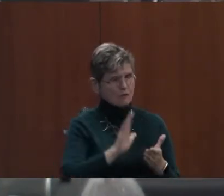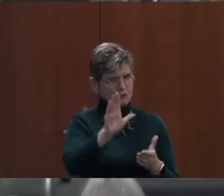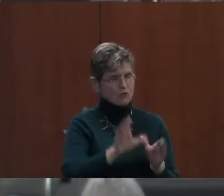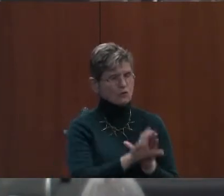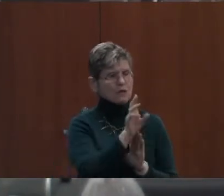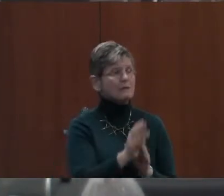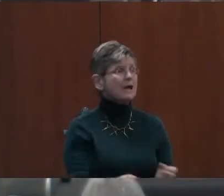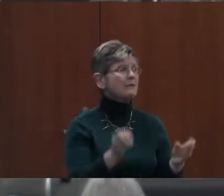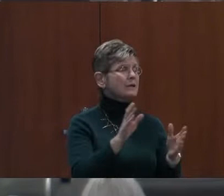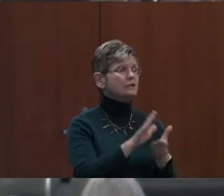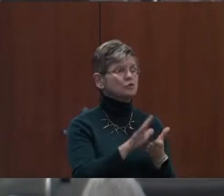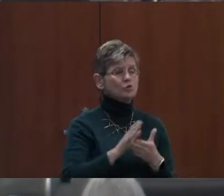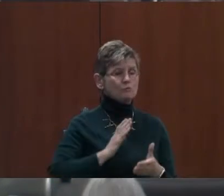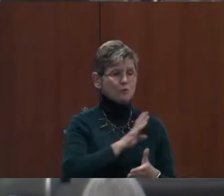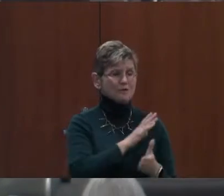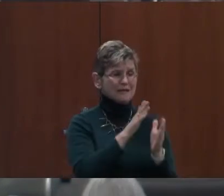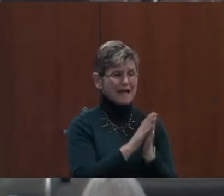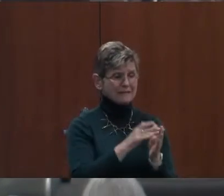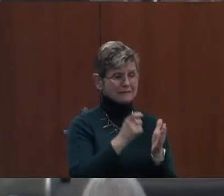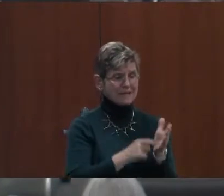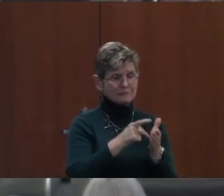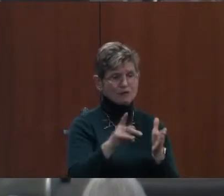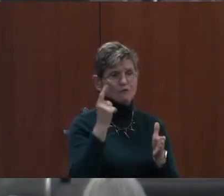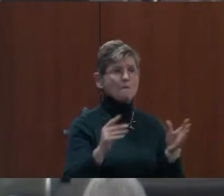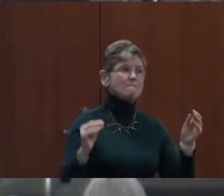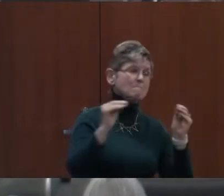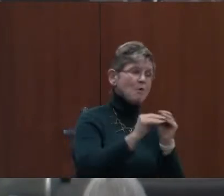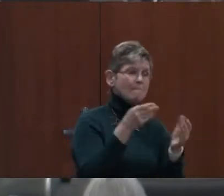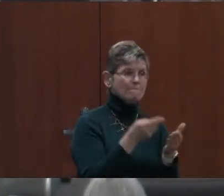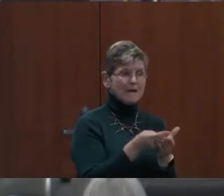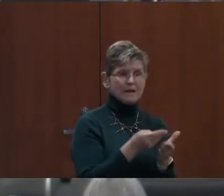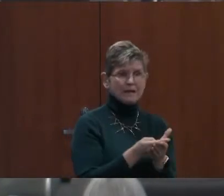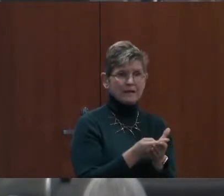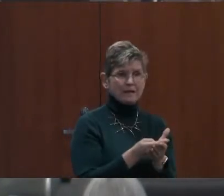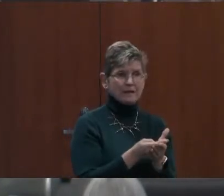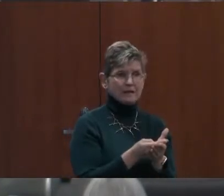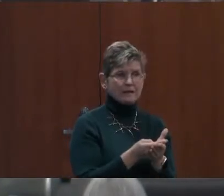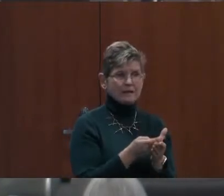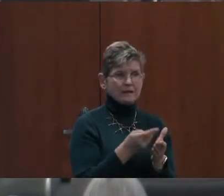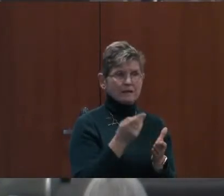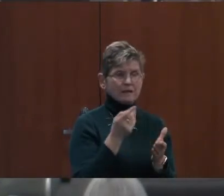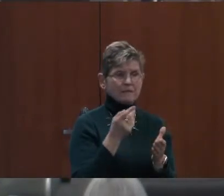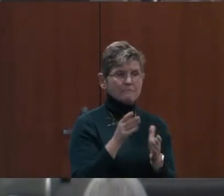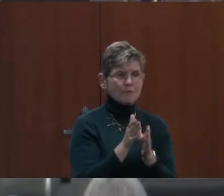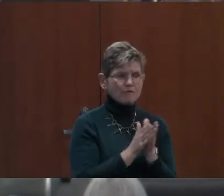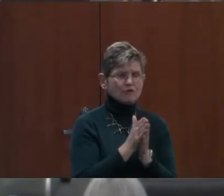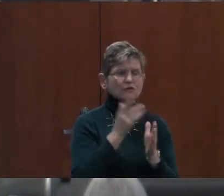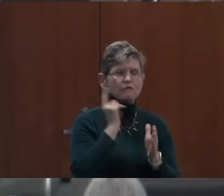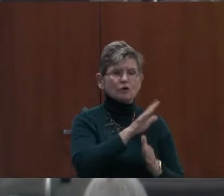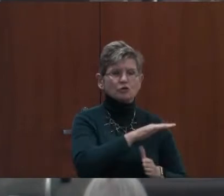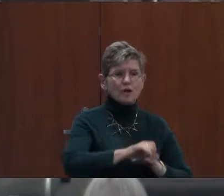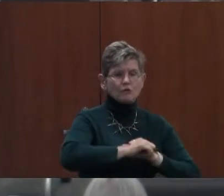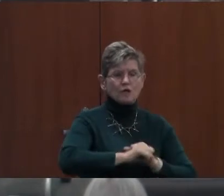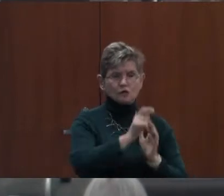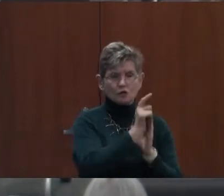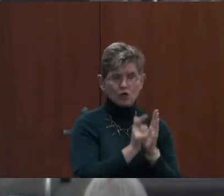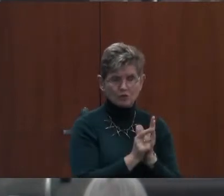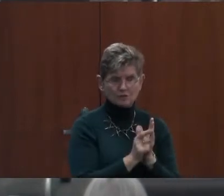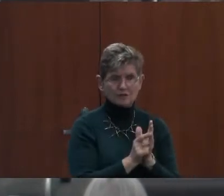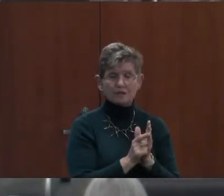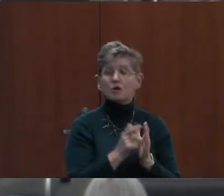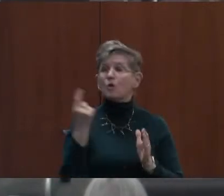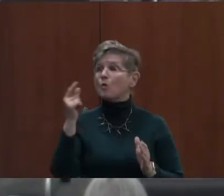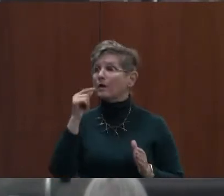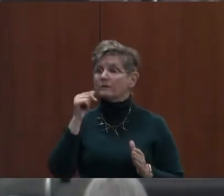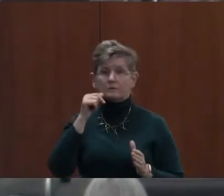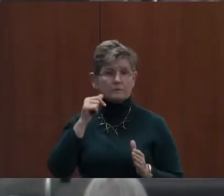many school boards ask taxpayers for more money that are also the motivation for child protection laws? Or the speech therapist who came here and discussed that her